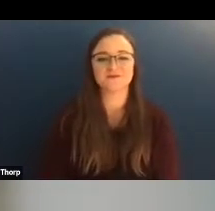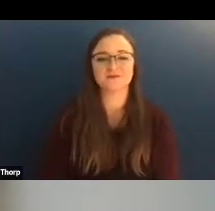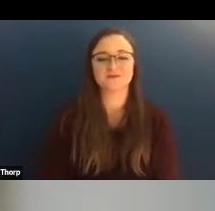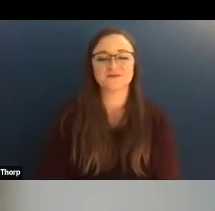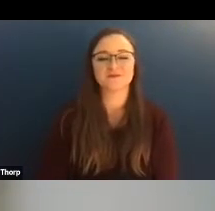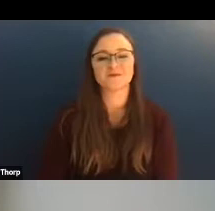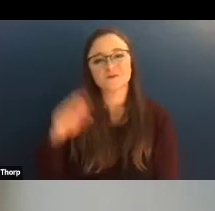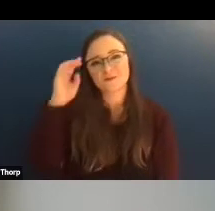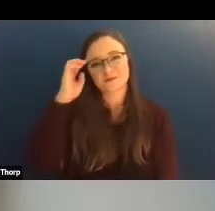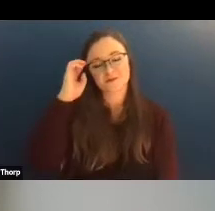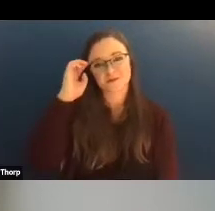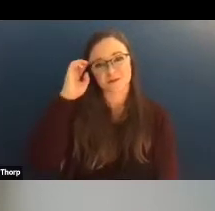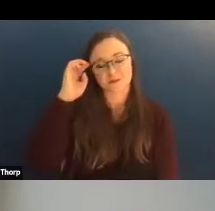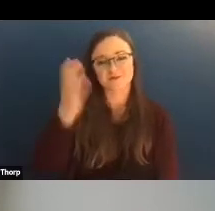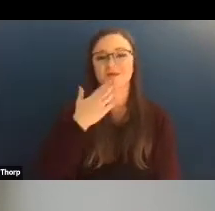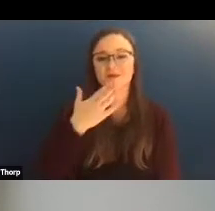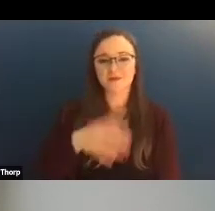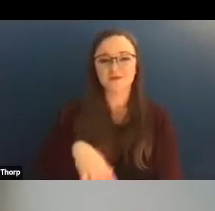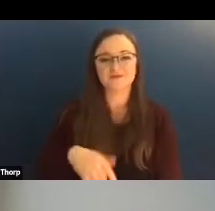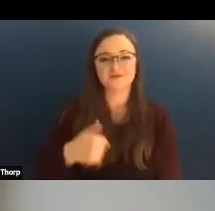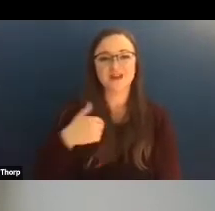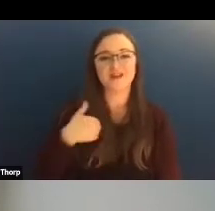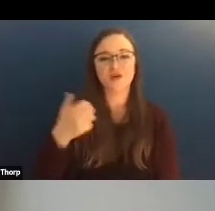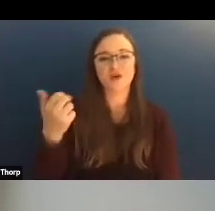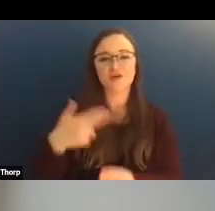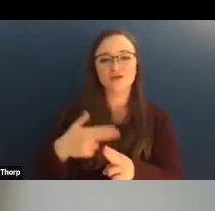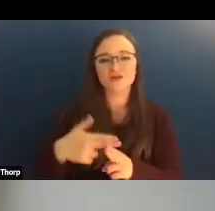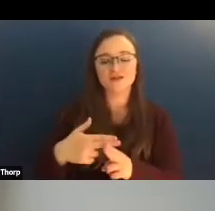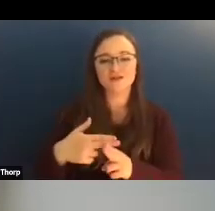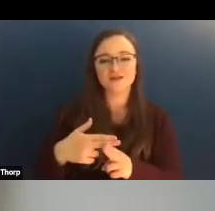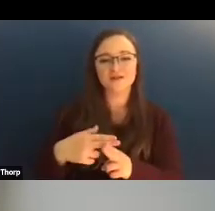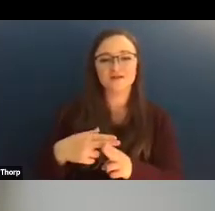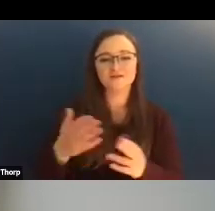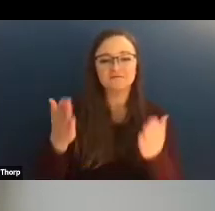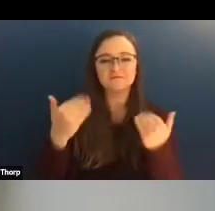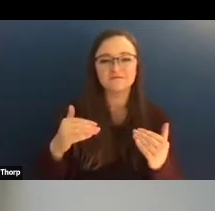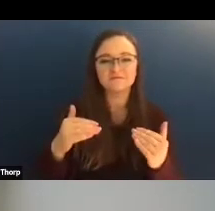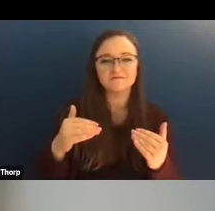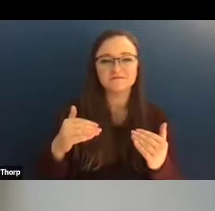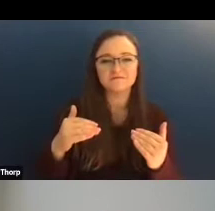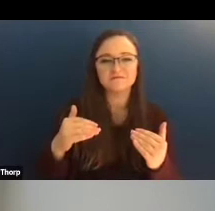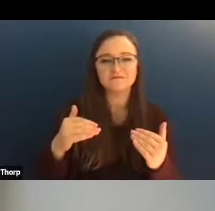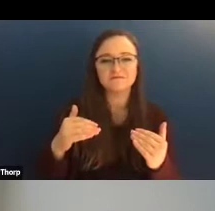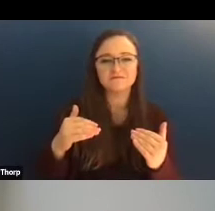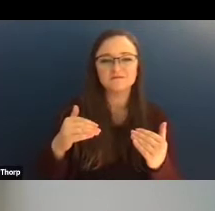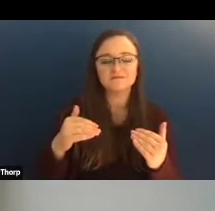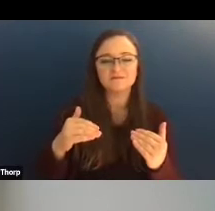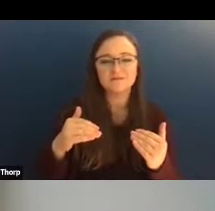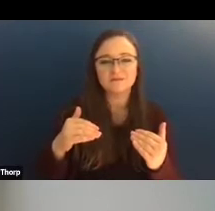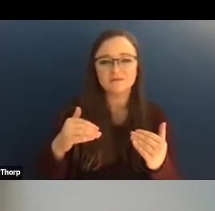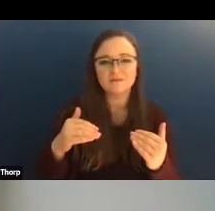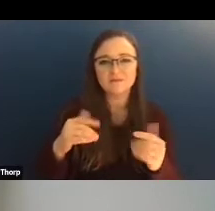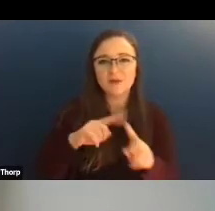Fantastic. Thank you very much. I have another name here, Dr. Erica Barr, if you can help me. I have Teddy's course here, but I don't see